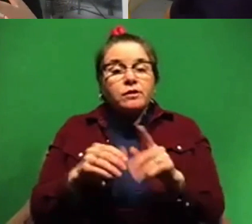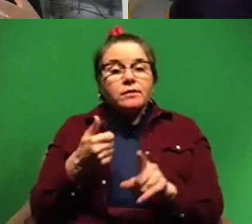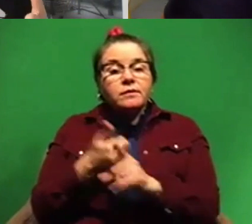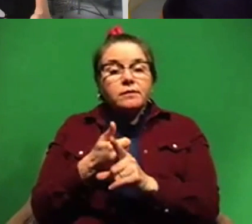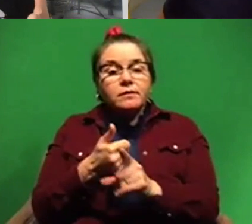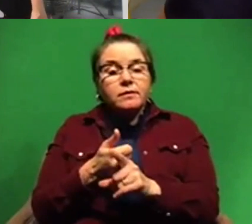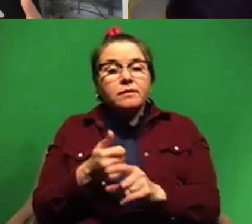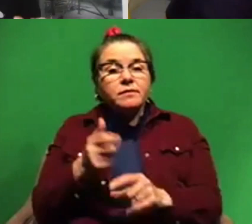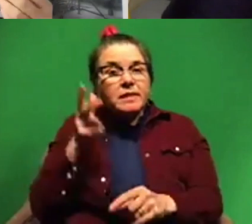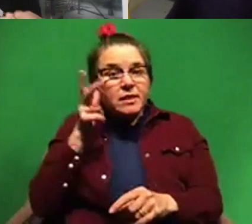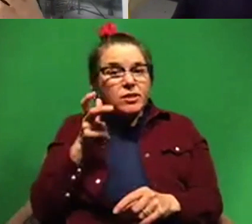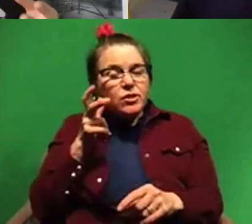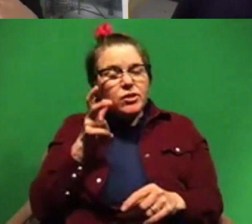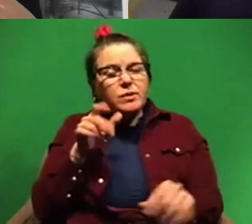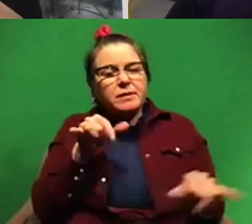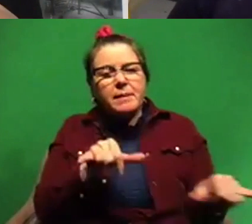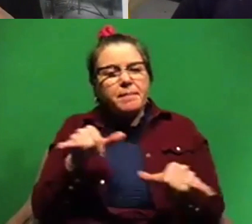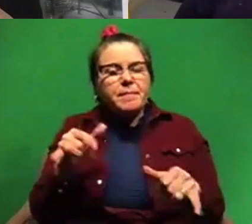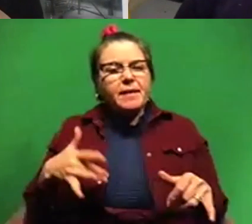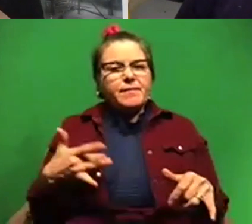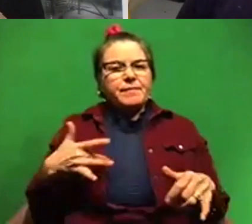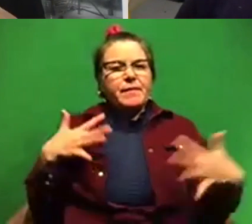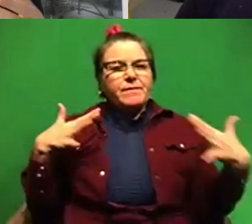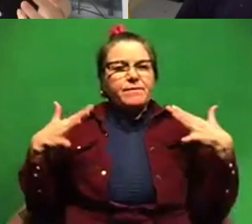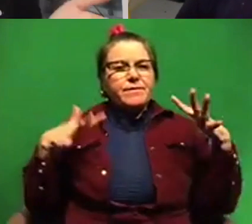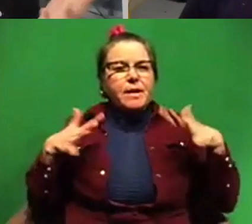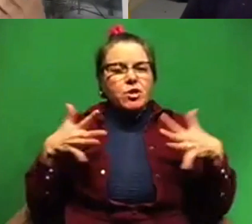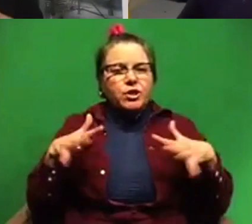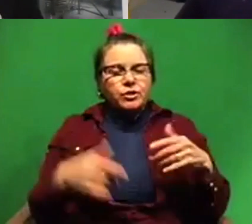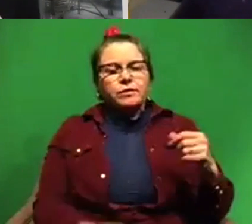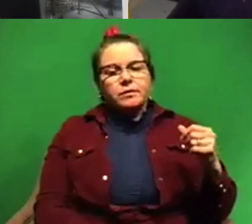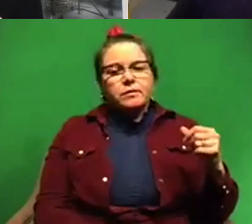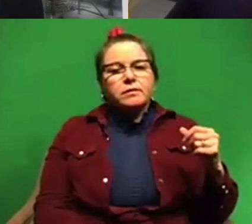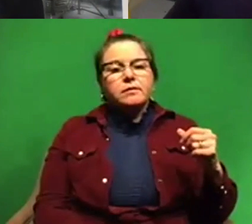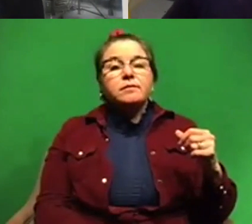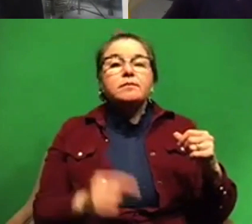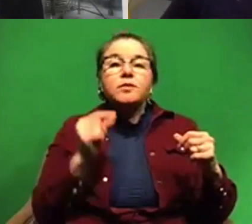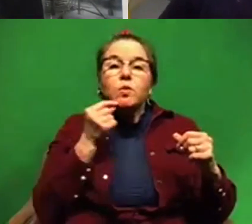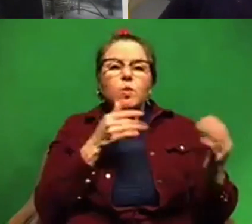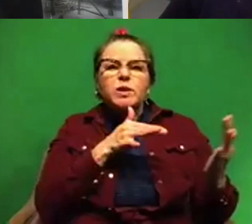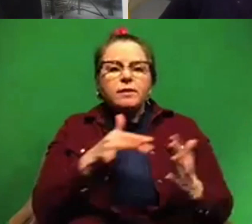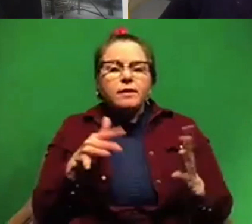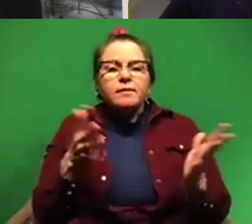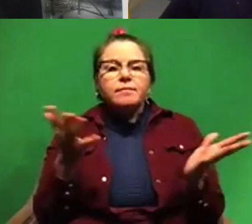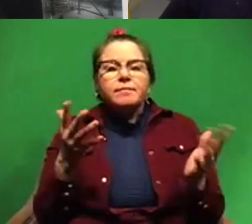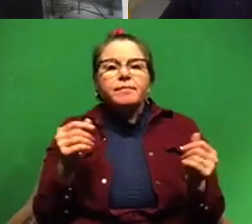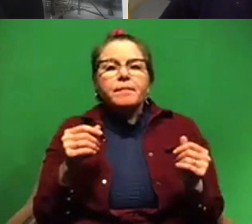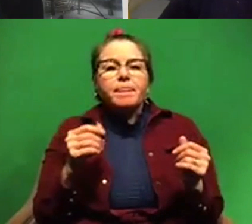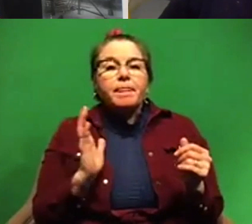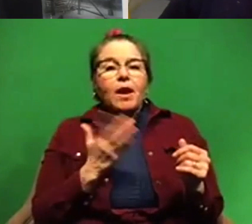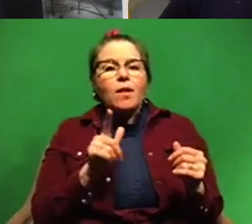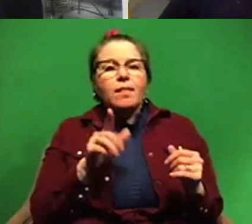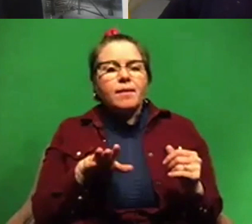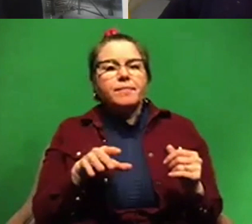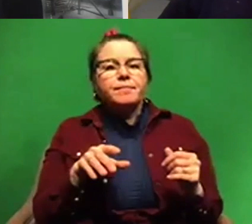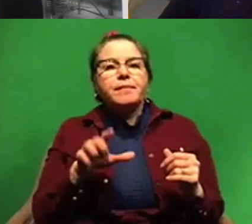hear in the same way. They sense vibration, basically. And a really cool study done by our lab,